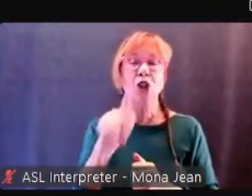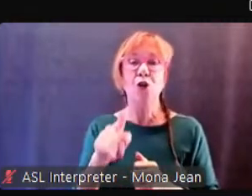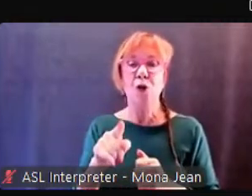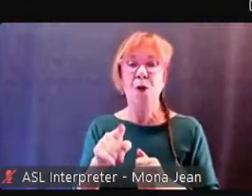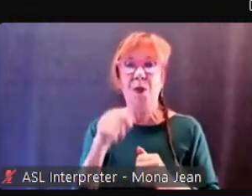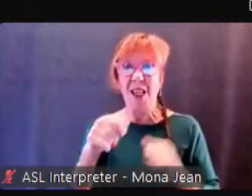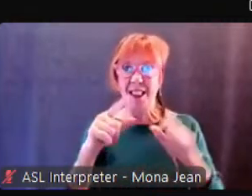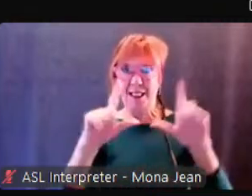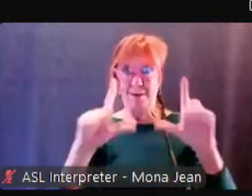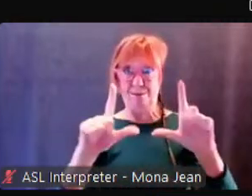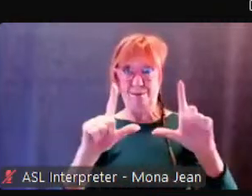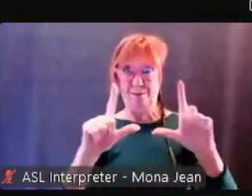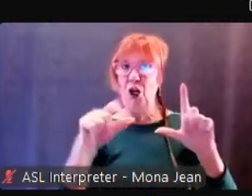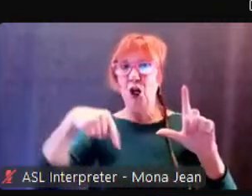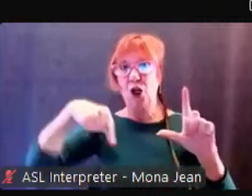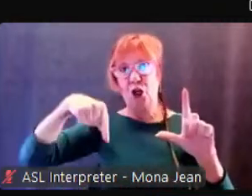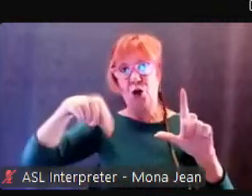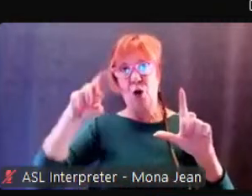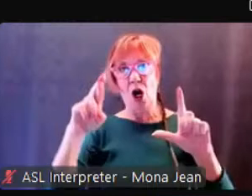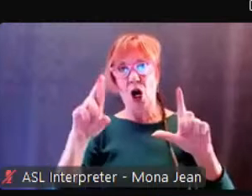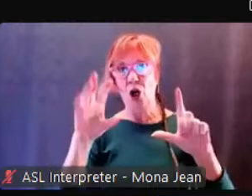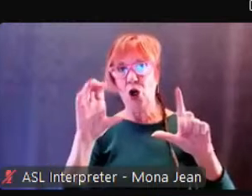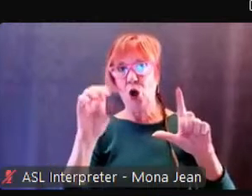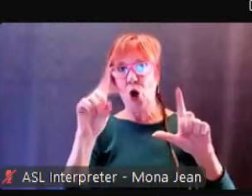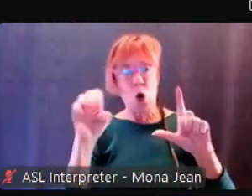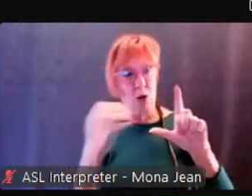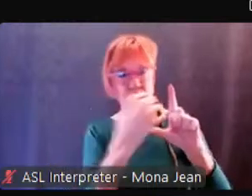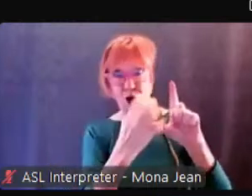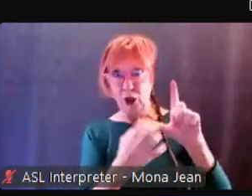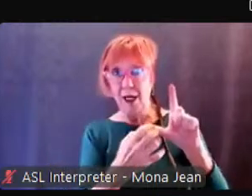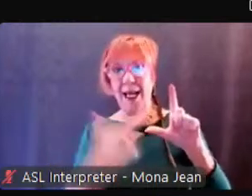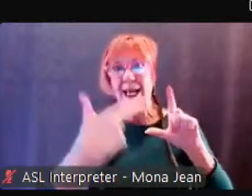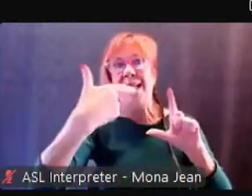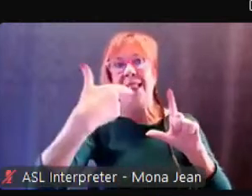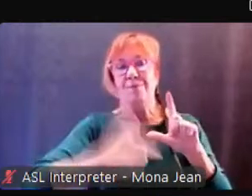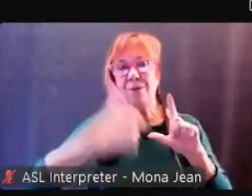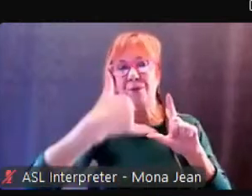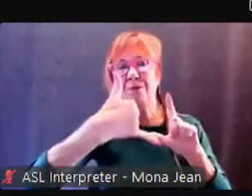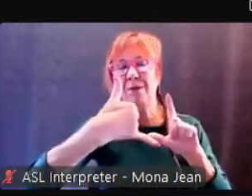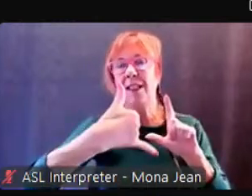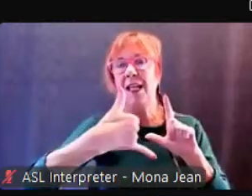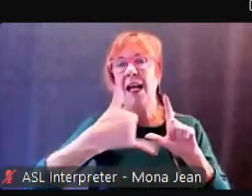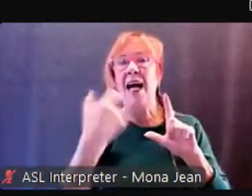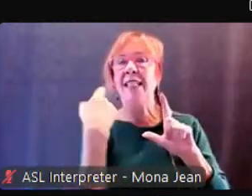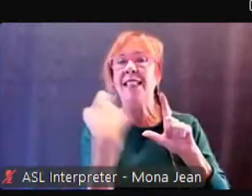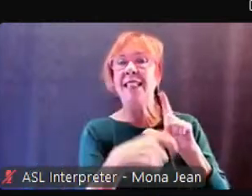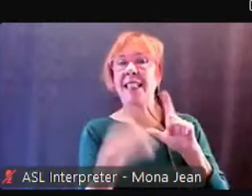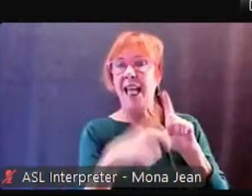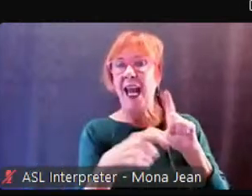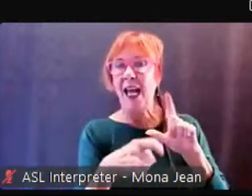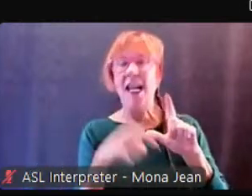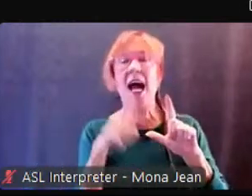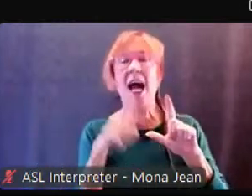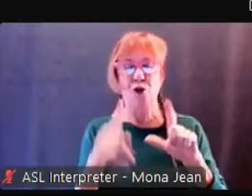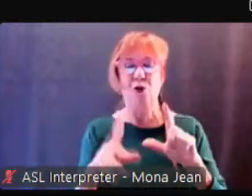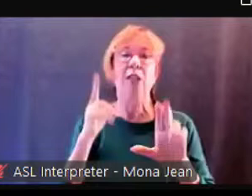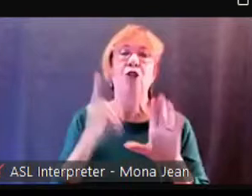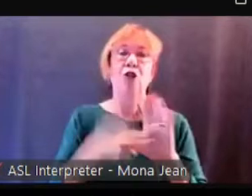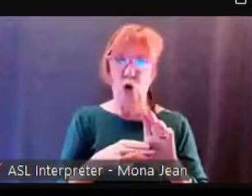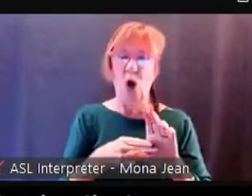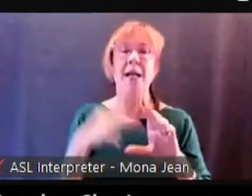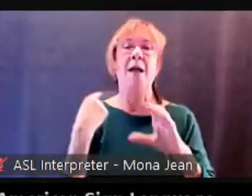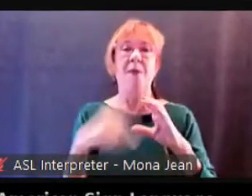scan this QR code on the screen to sign up directly for the Joint Information Center's email list related